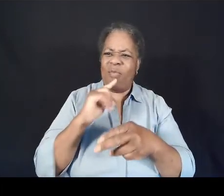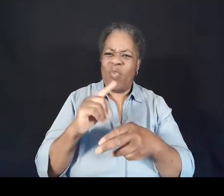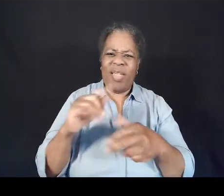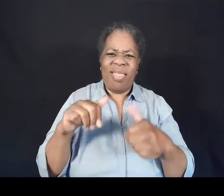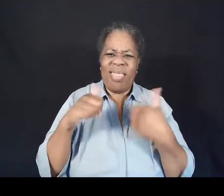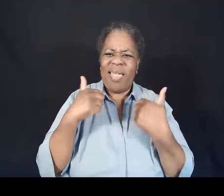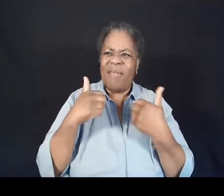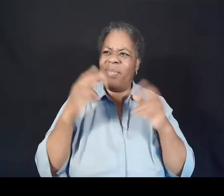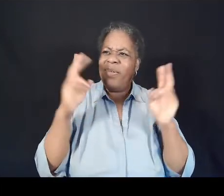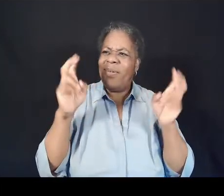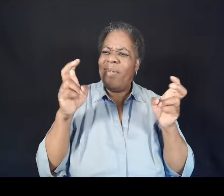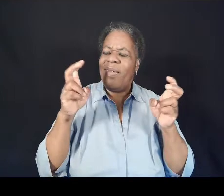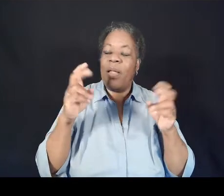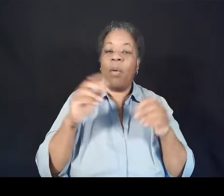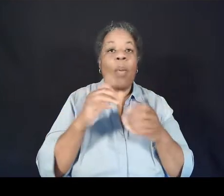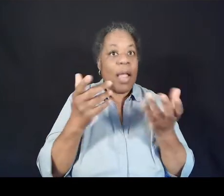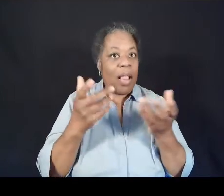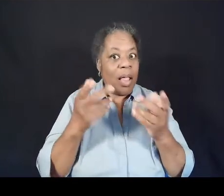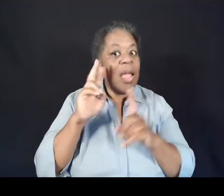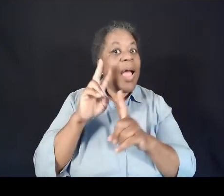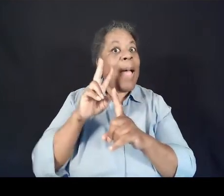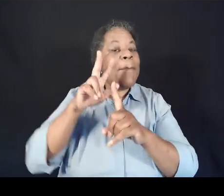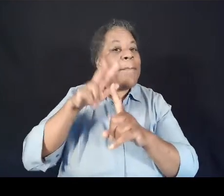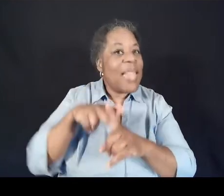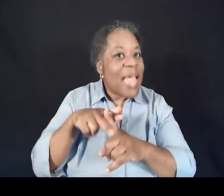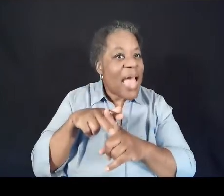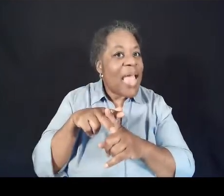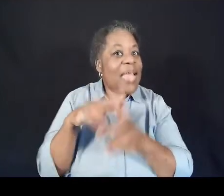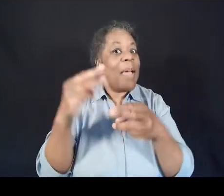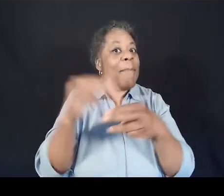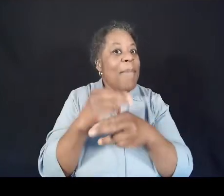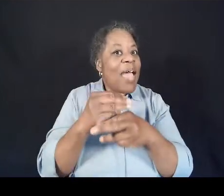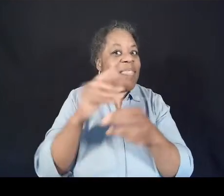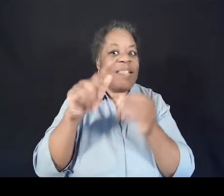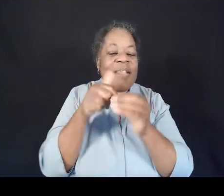Well, applied mathematics is all about using math